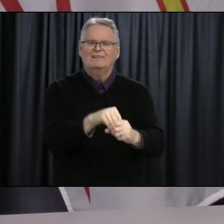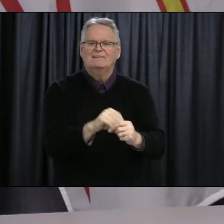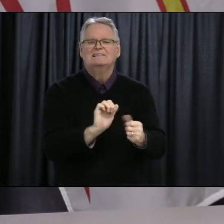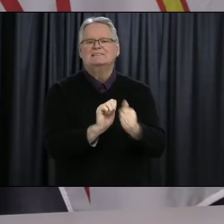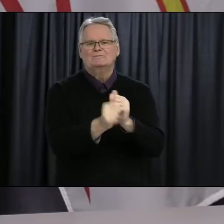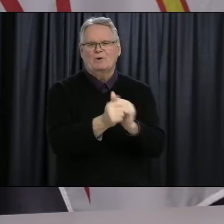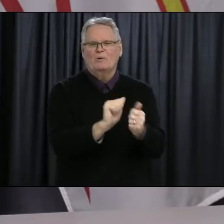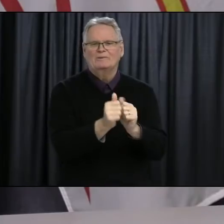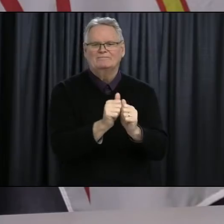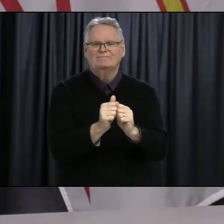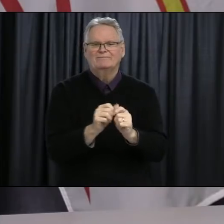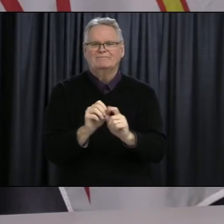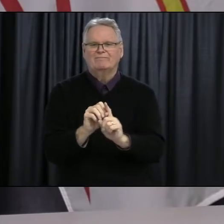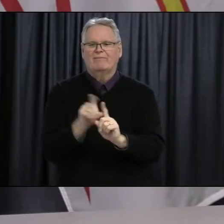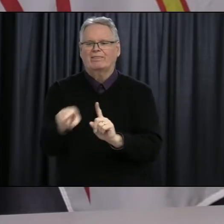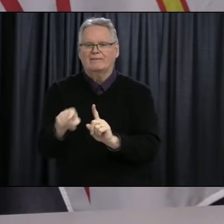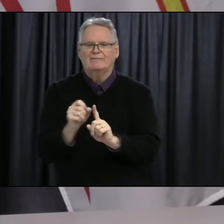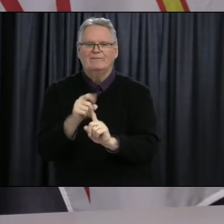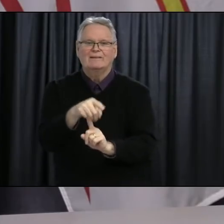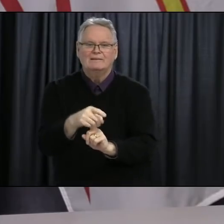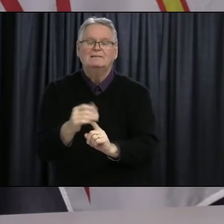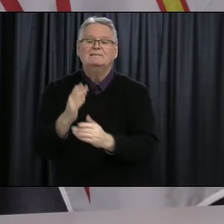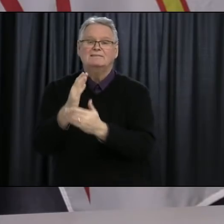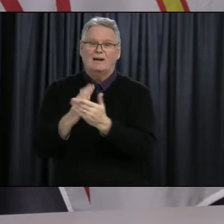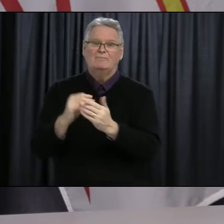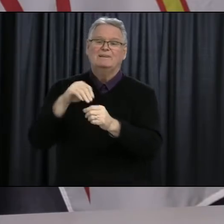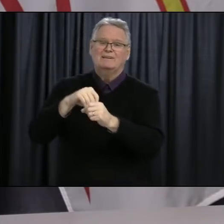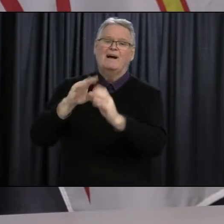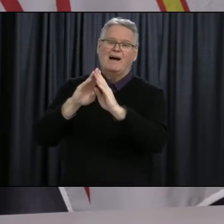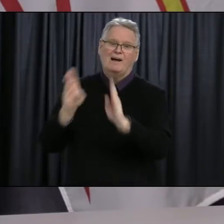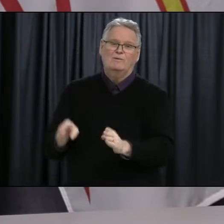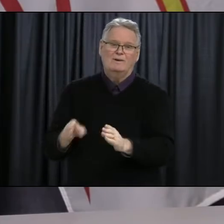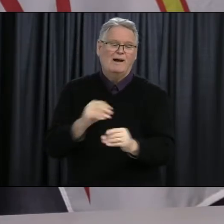But, you know, still very early days.